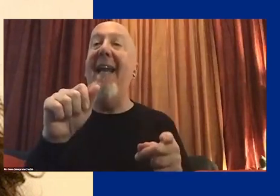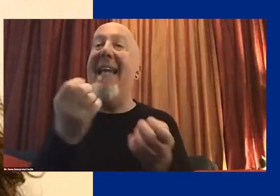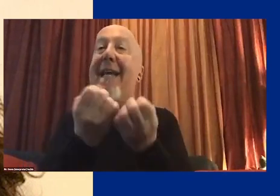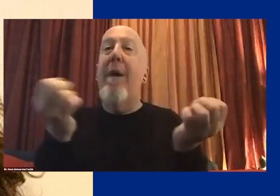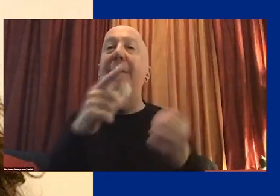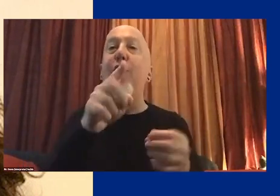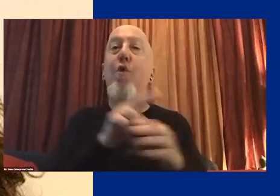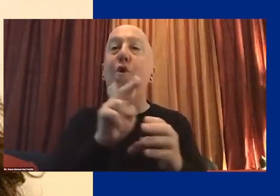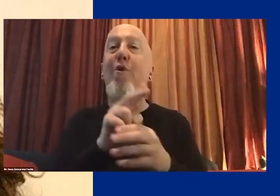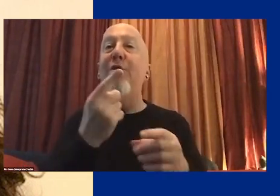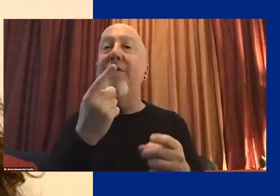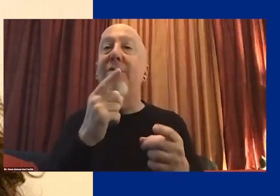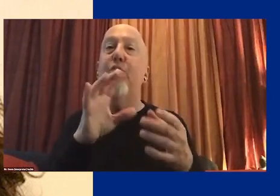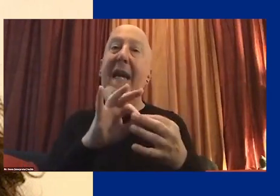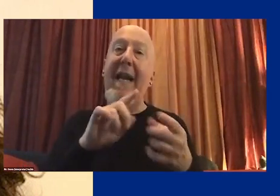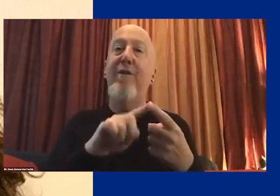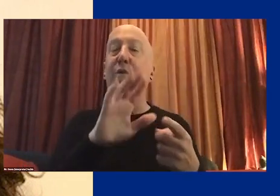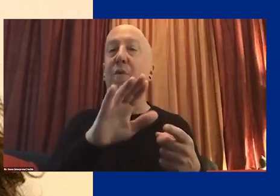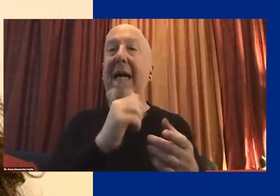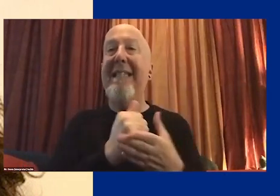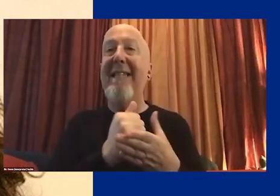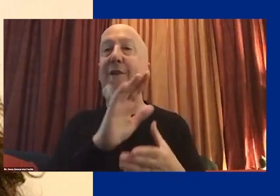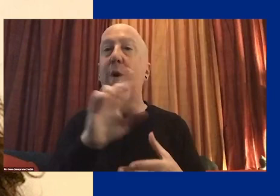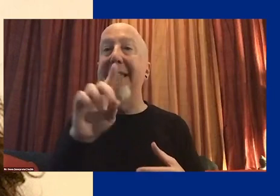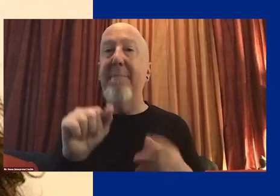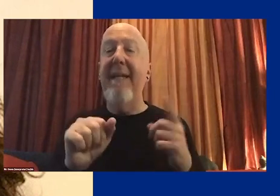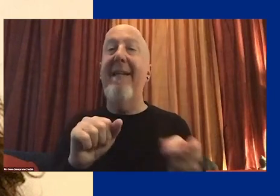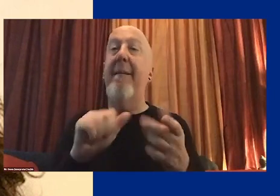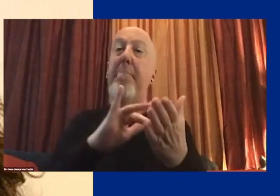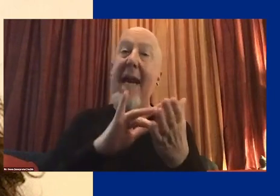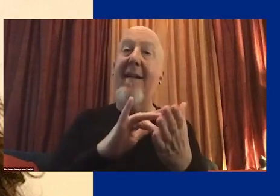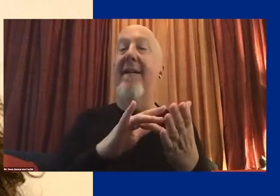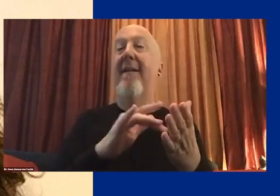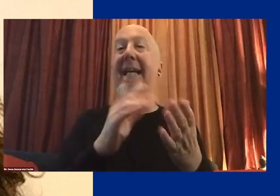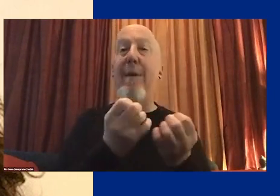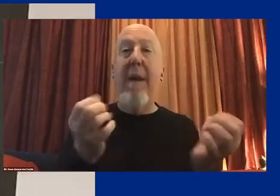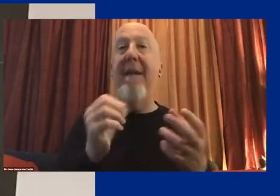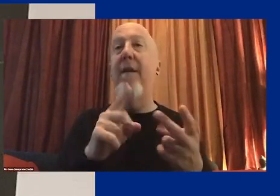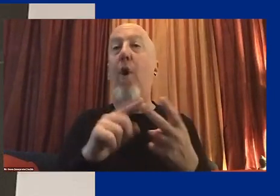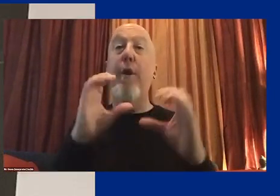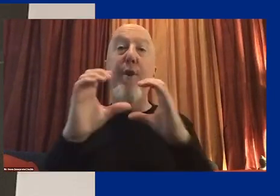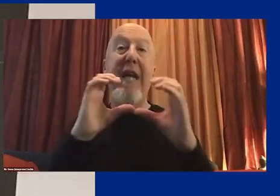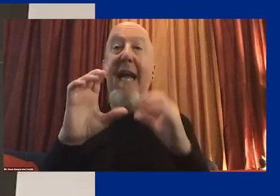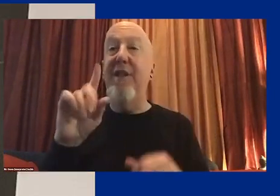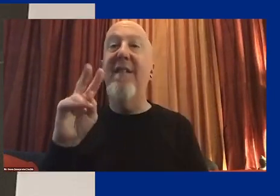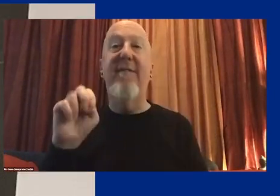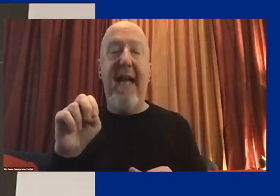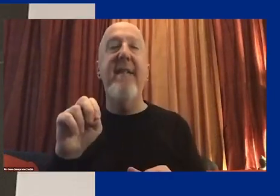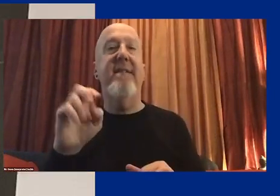disability, medical or technology device. Okay, here's